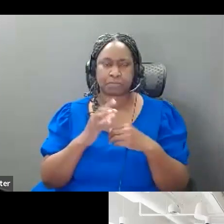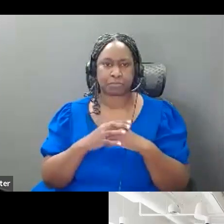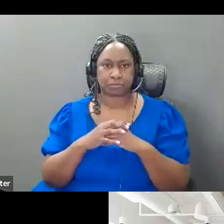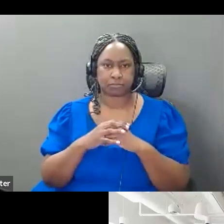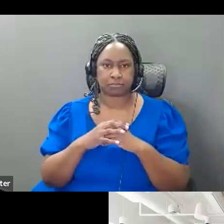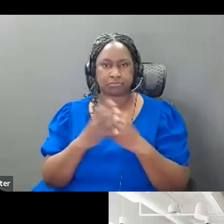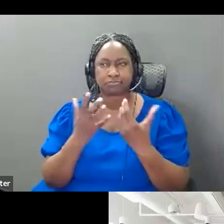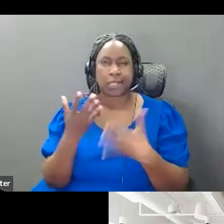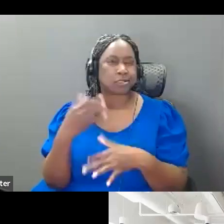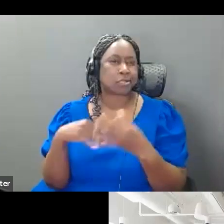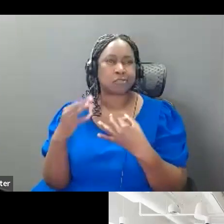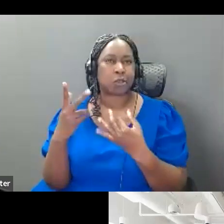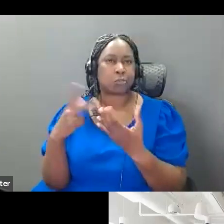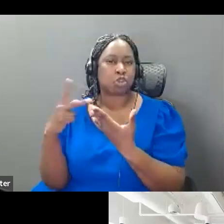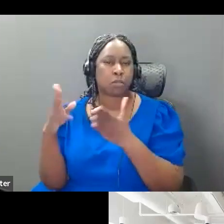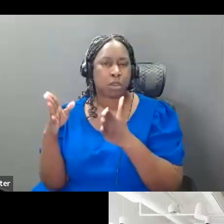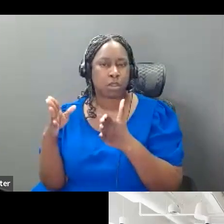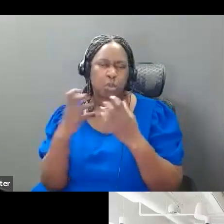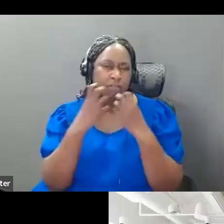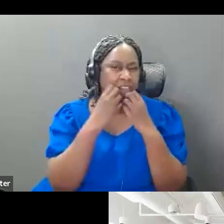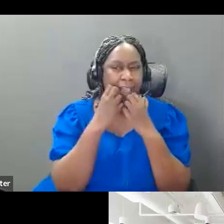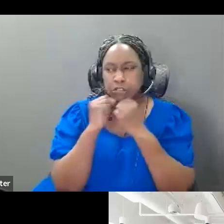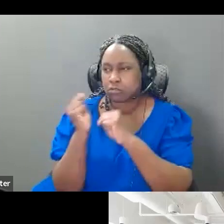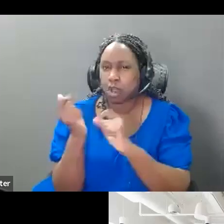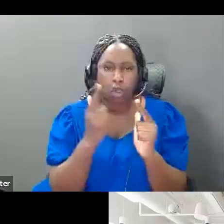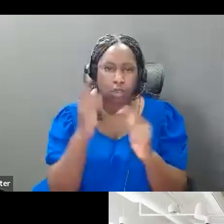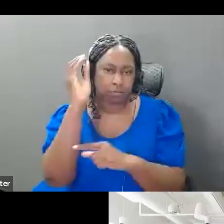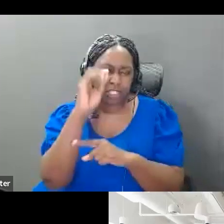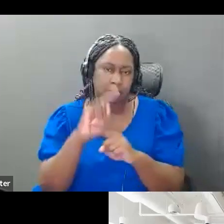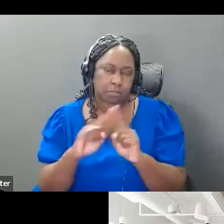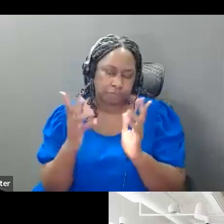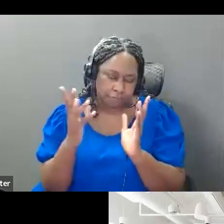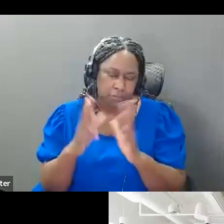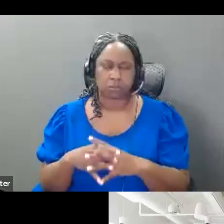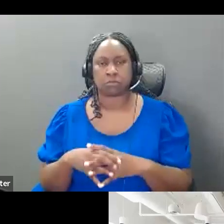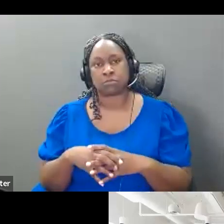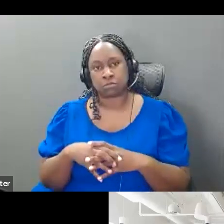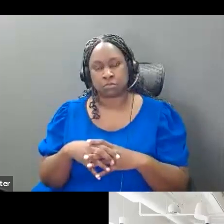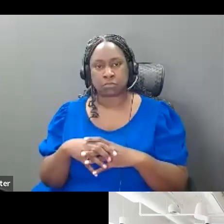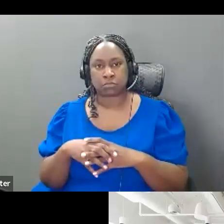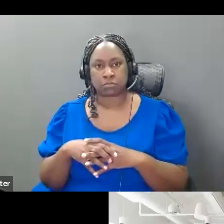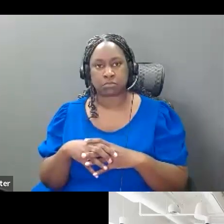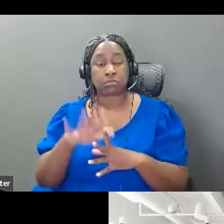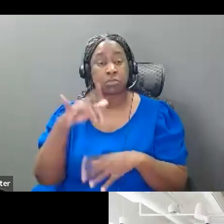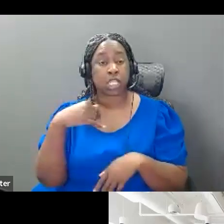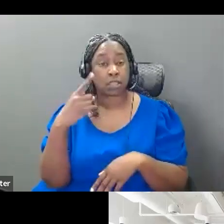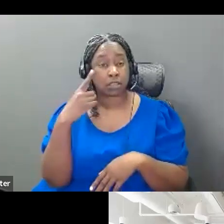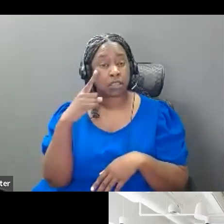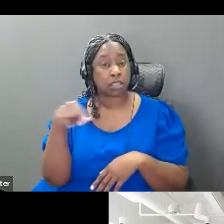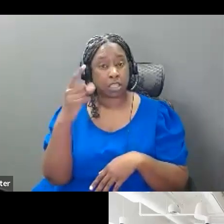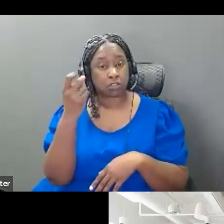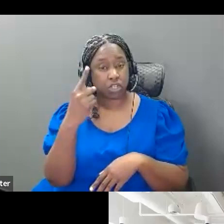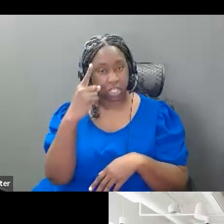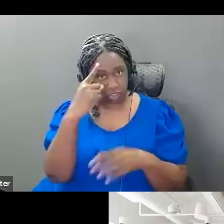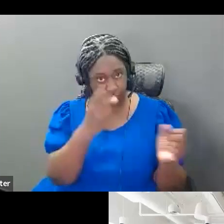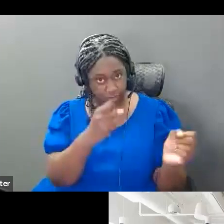like a program person or whatever. We value everyone's opinion, but there are the realities there. So I also think they understand that strategic communications will